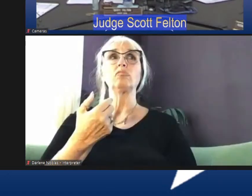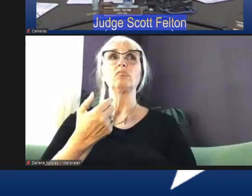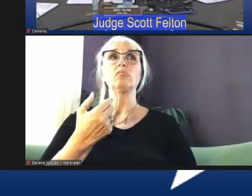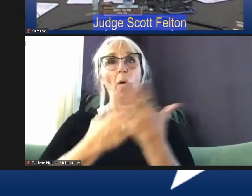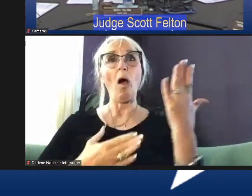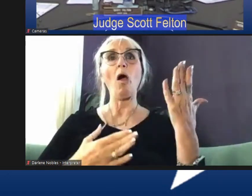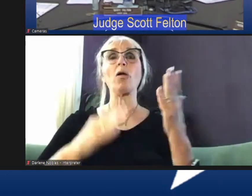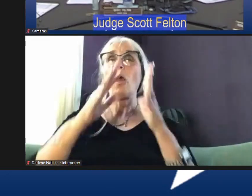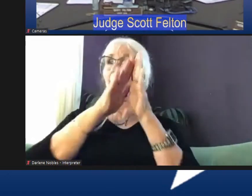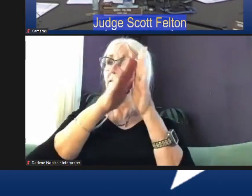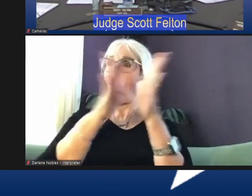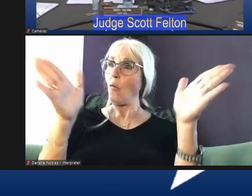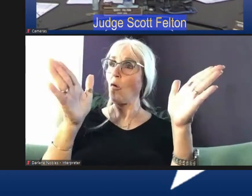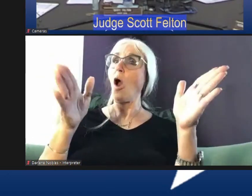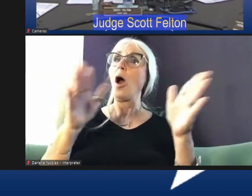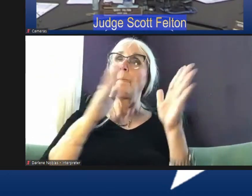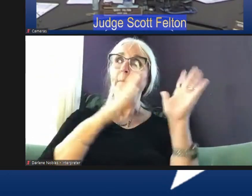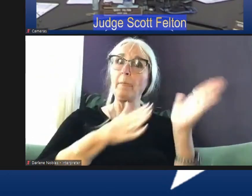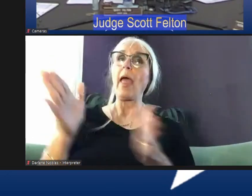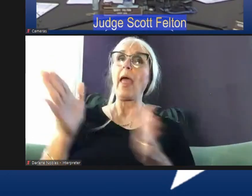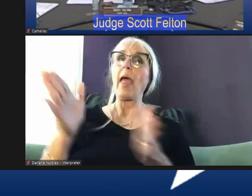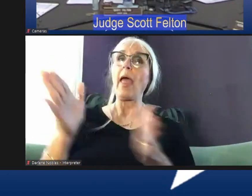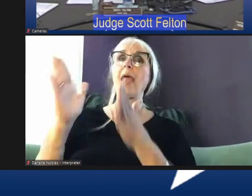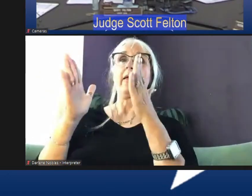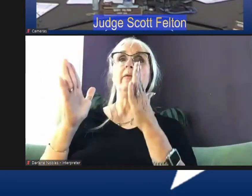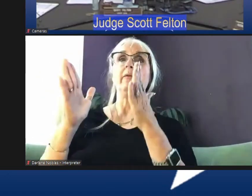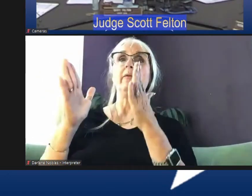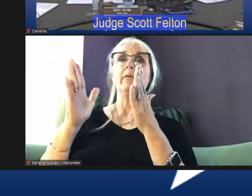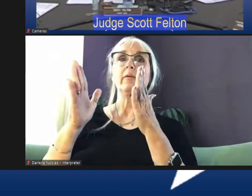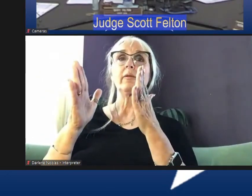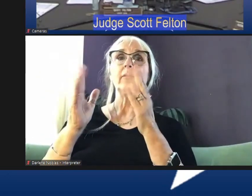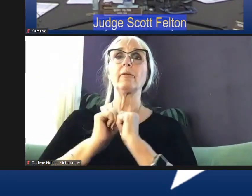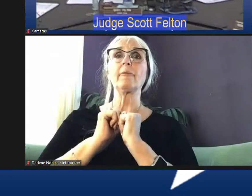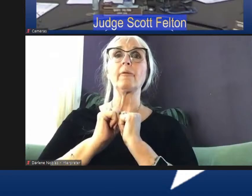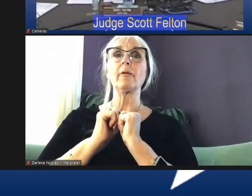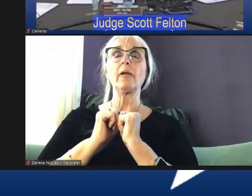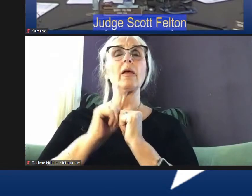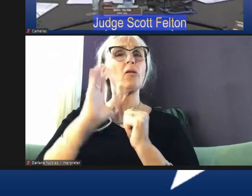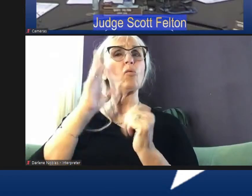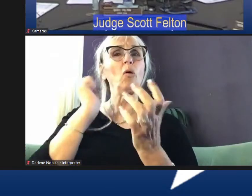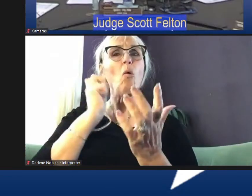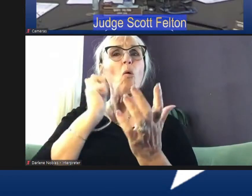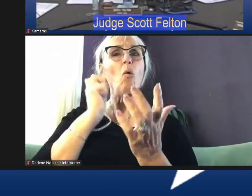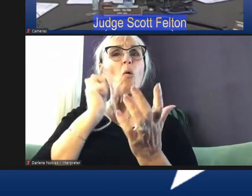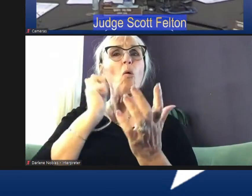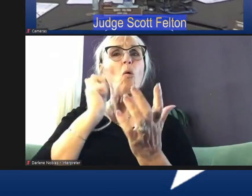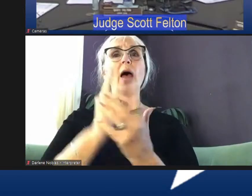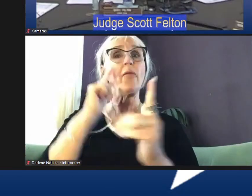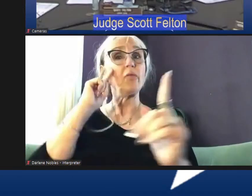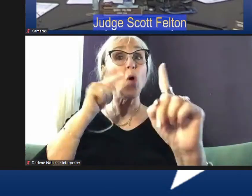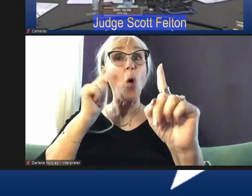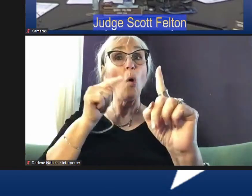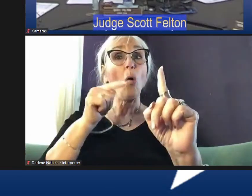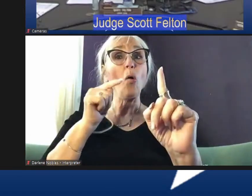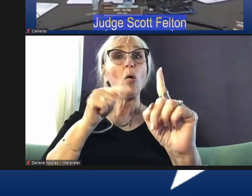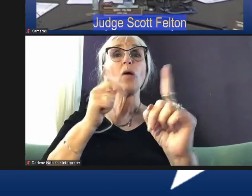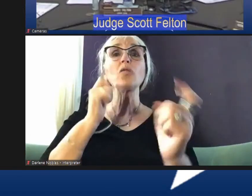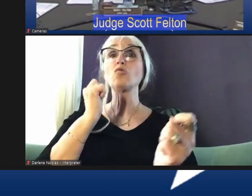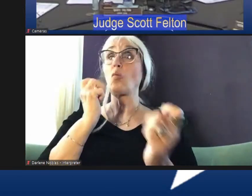we have that would qualify. The goal would be that it qualifies for ARPA